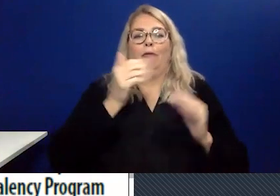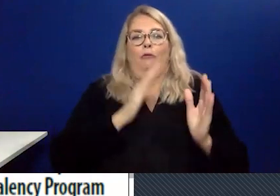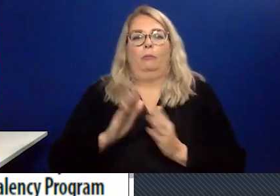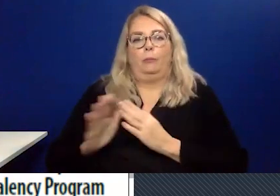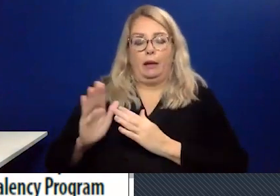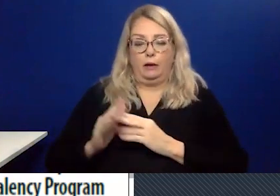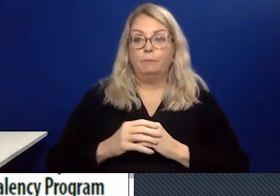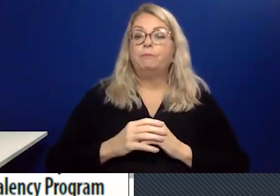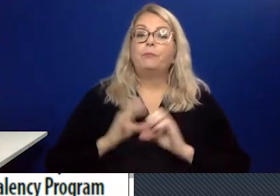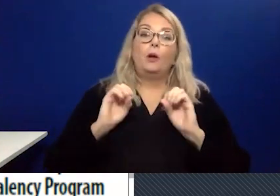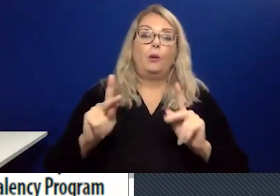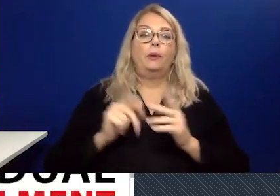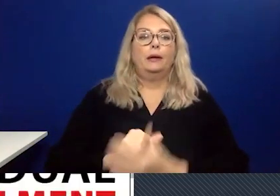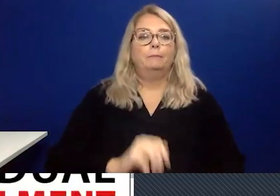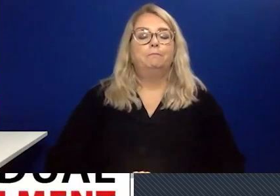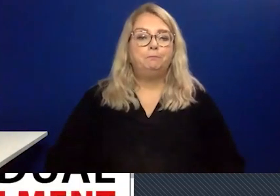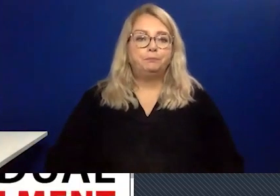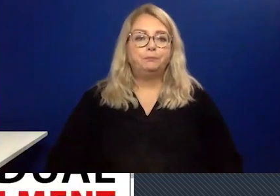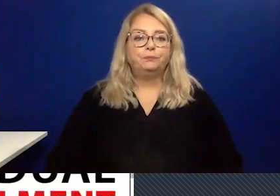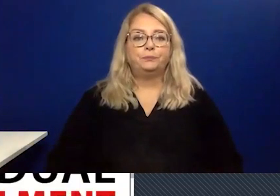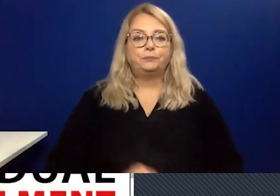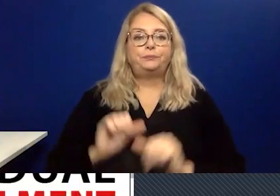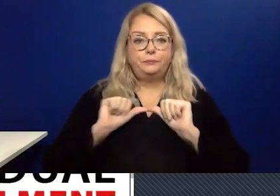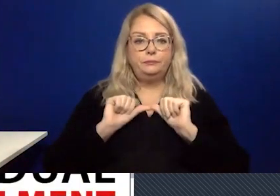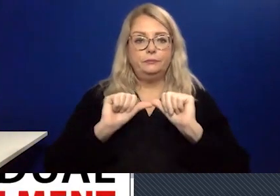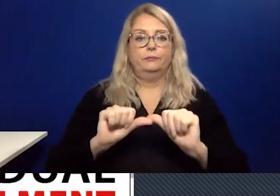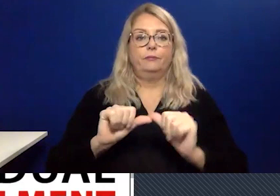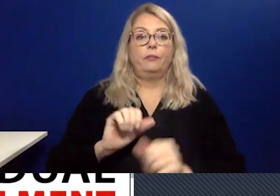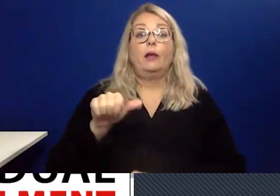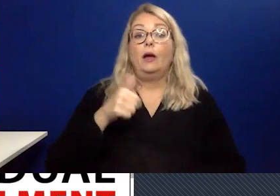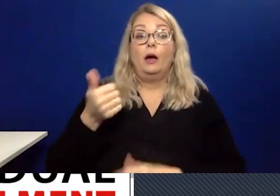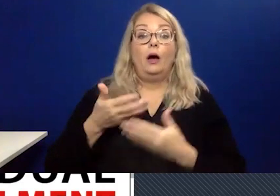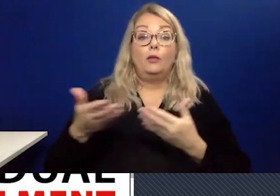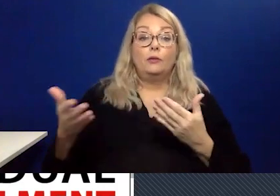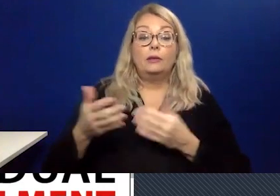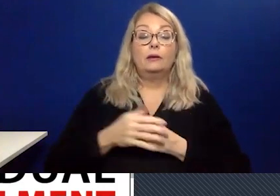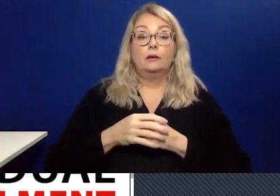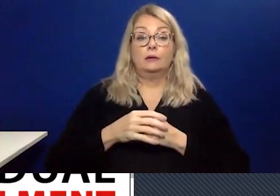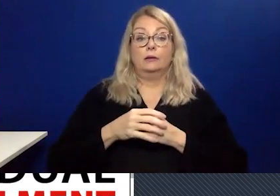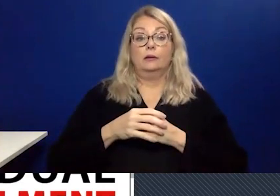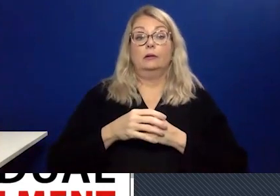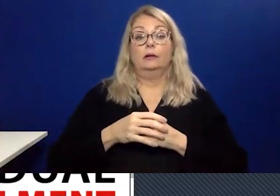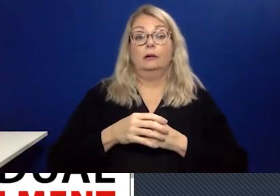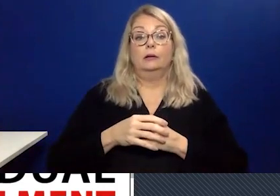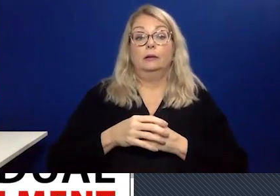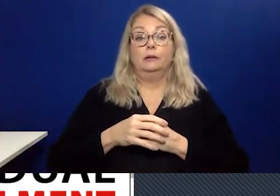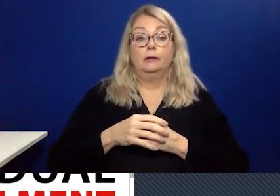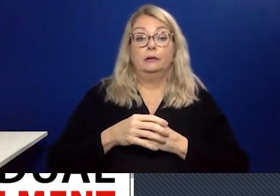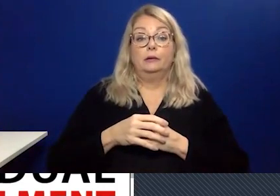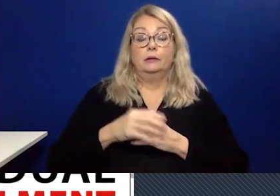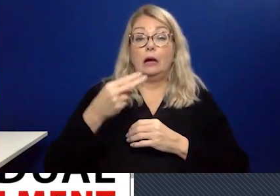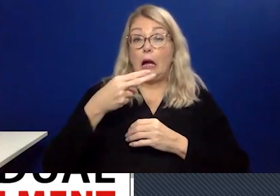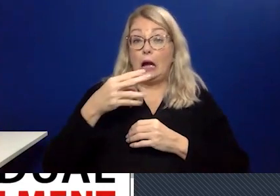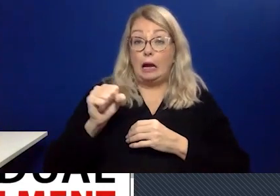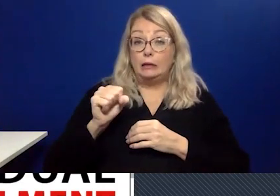of time, let's go on. The other thing for you all to know is if there's something, y'all heard of high school in